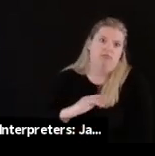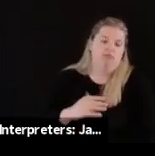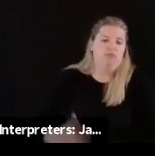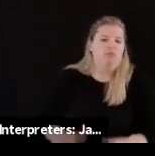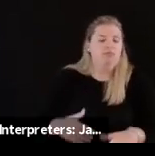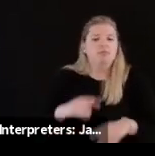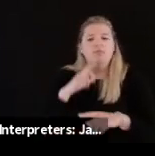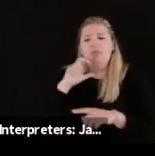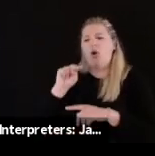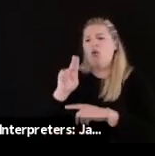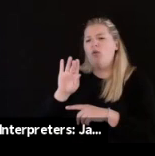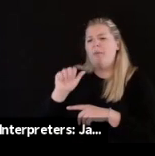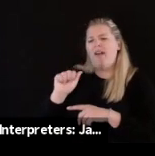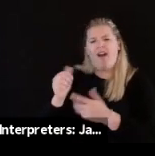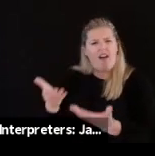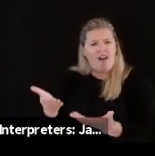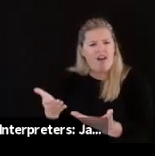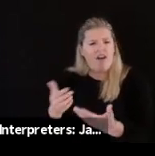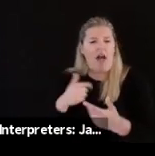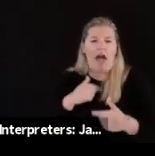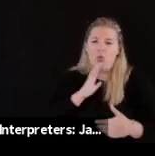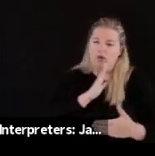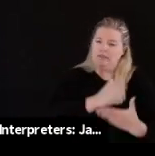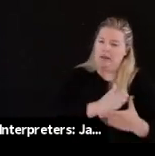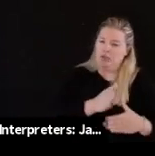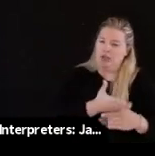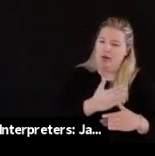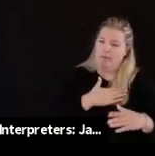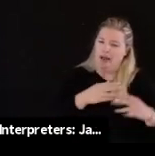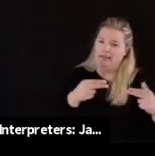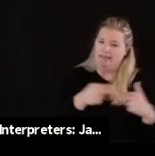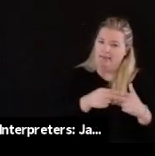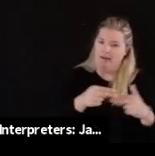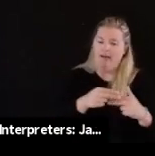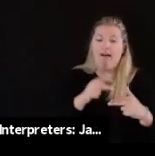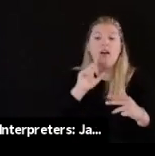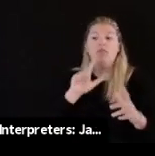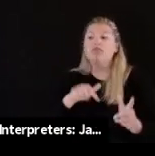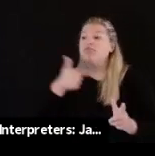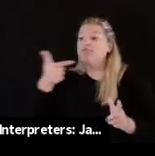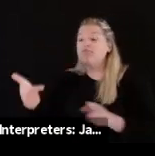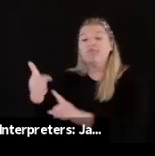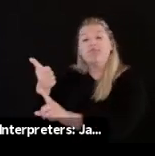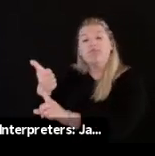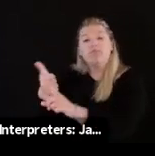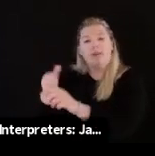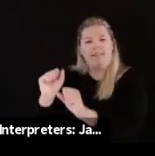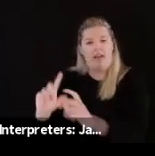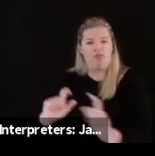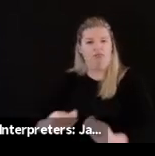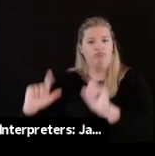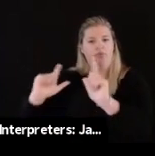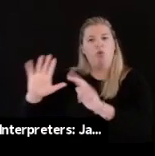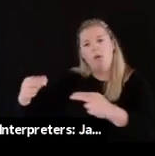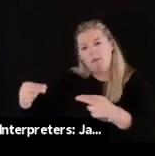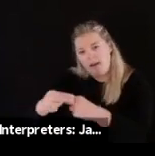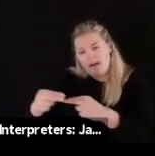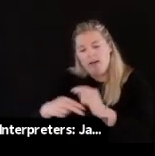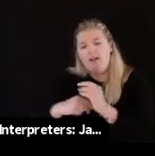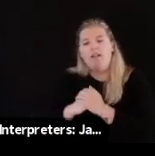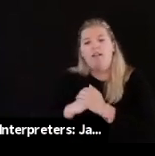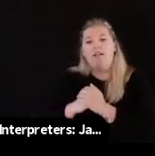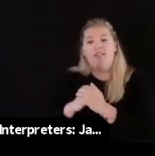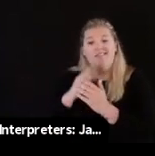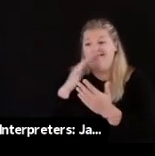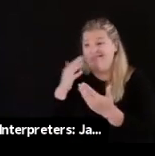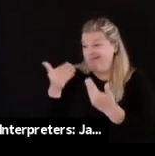Nubia, I'm going to stop sharing my screen so you have the opportunity to share yours and hand this